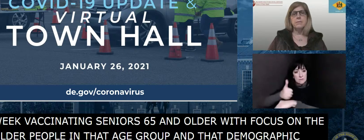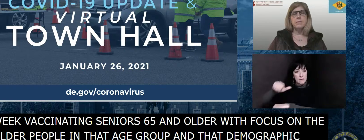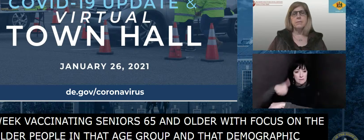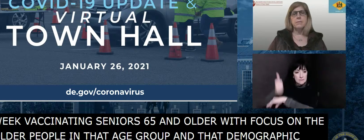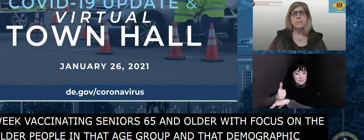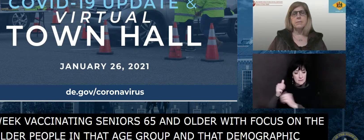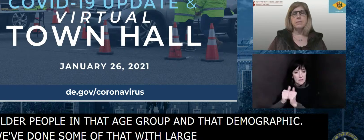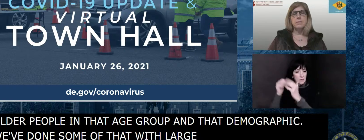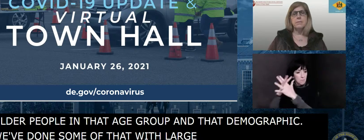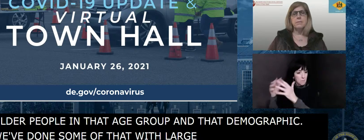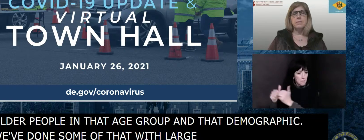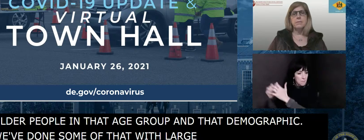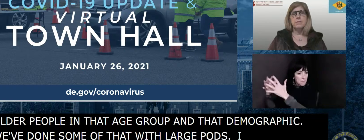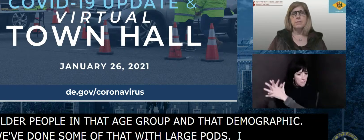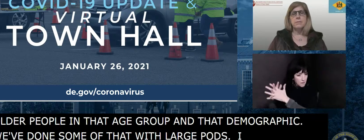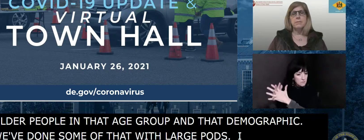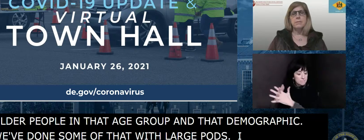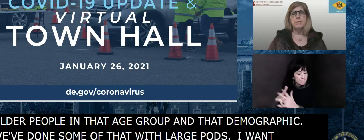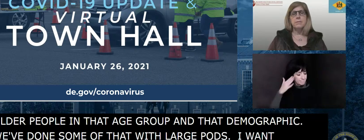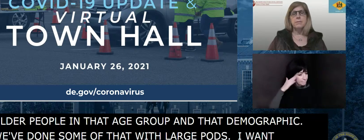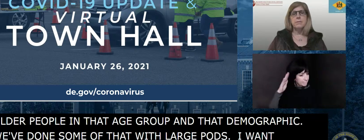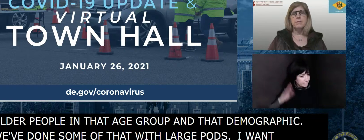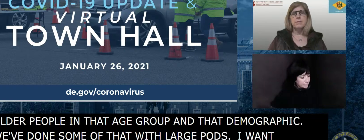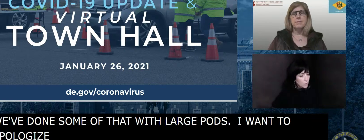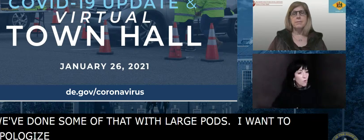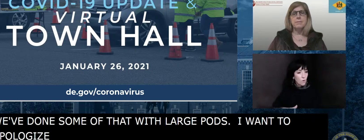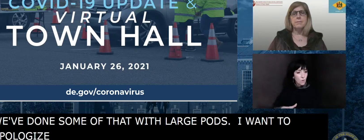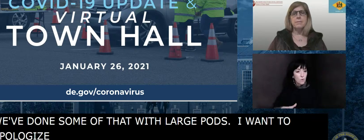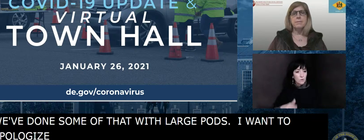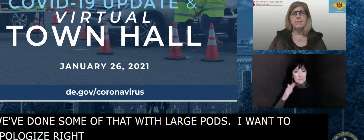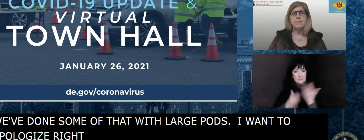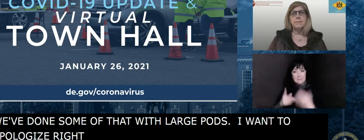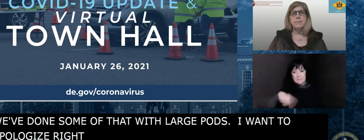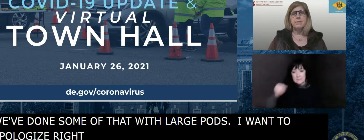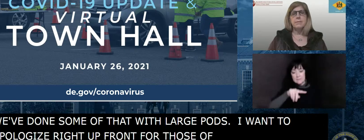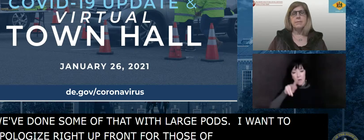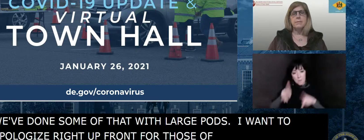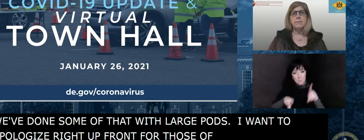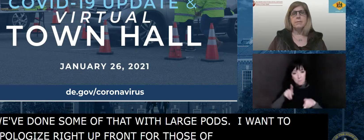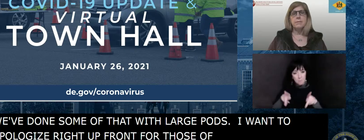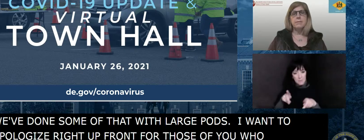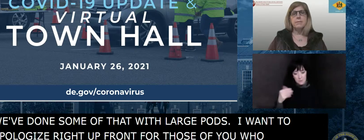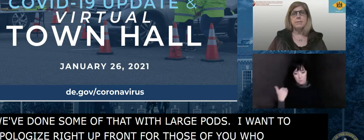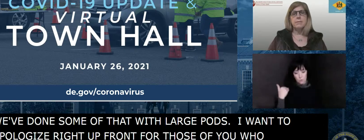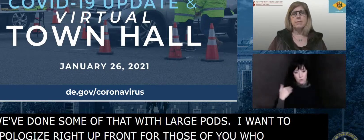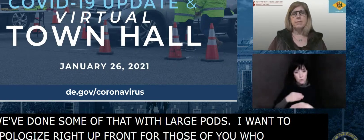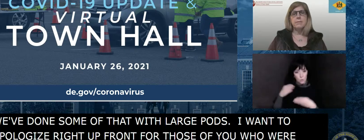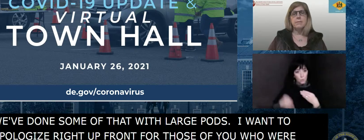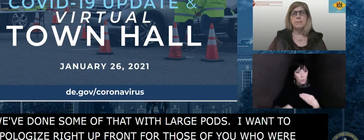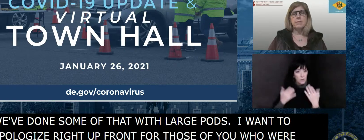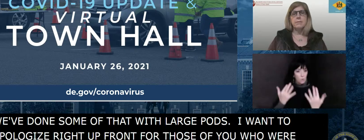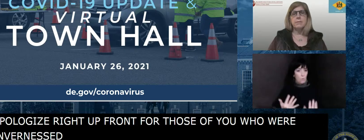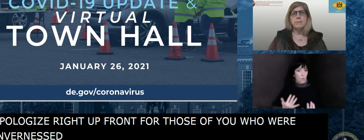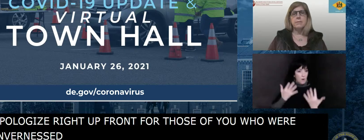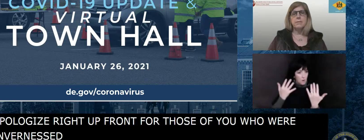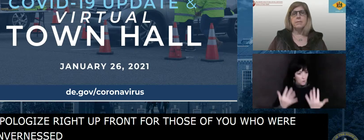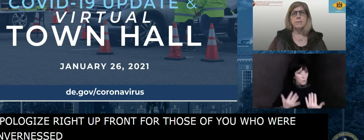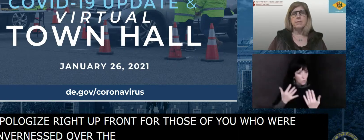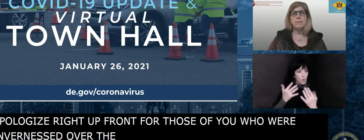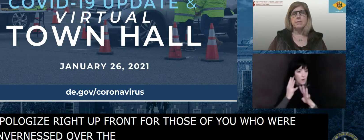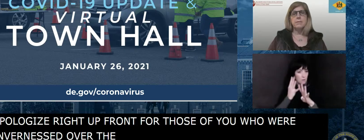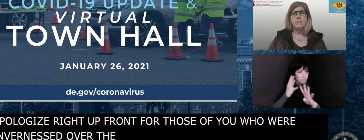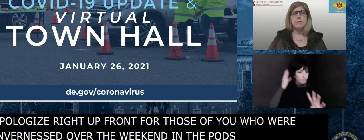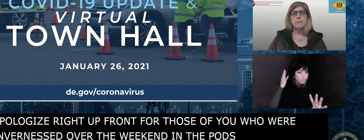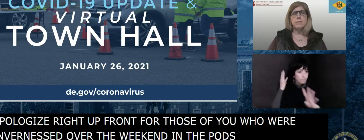apologize right up front for those of you who were inconvenienced over the weekend in the pods that we had at the